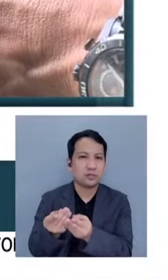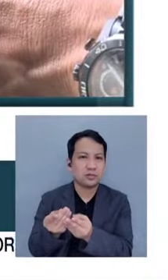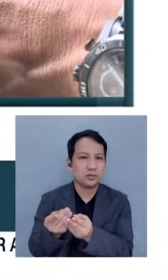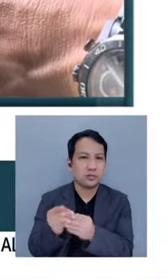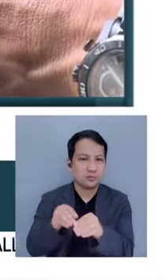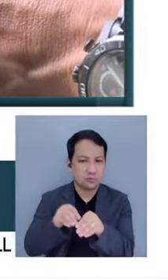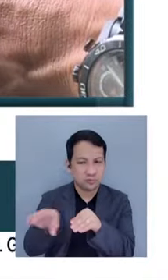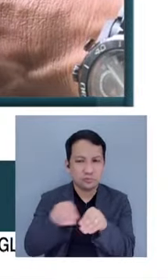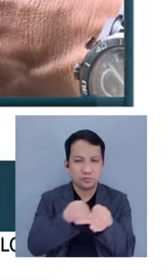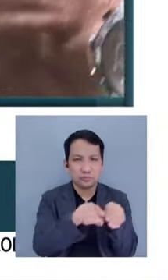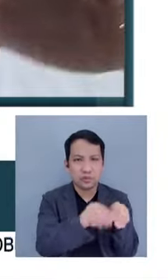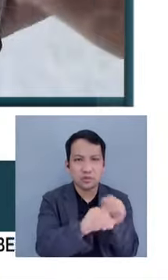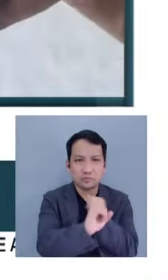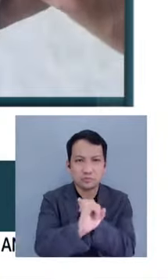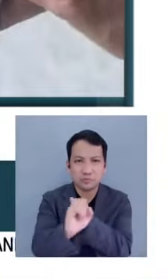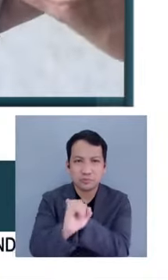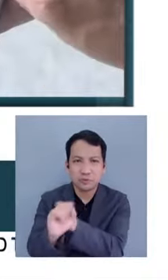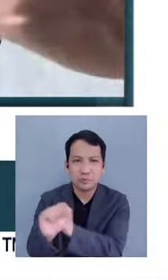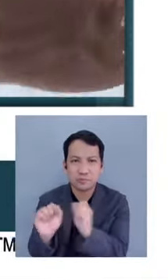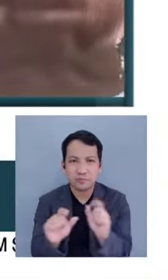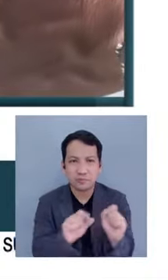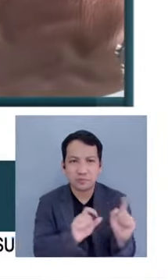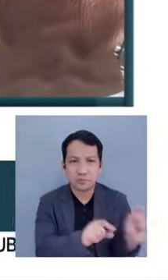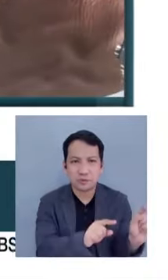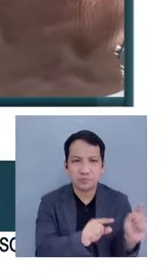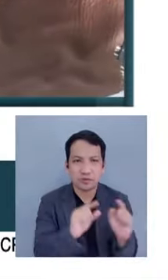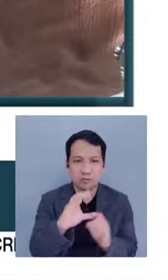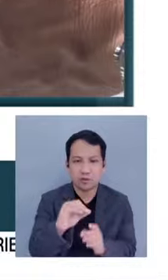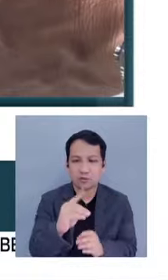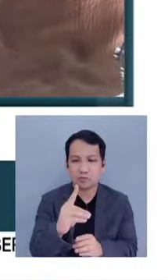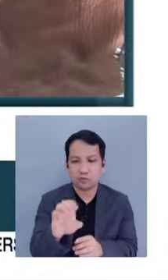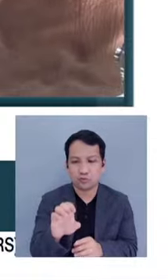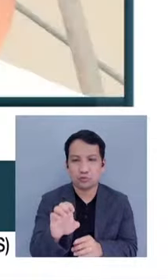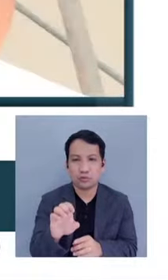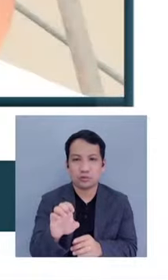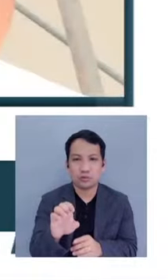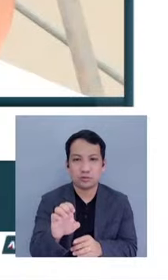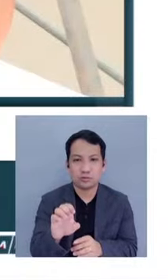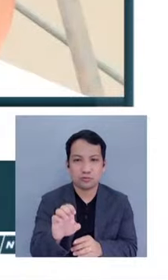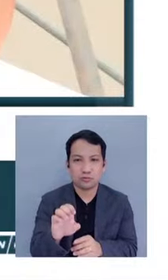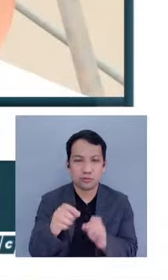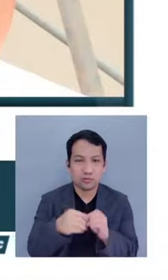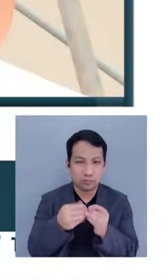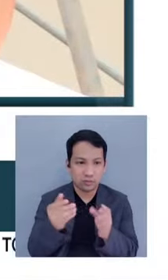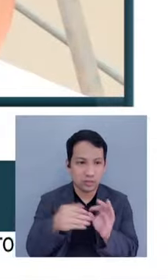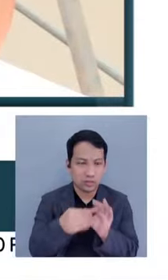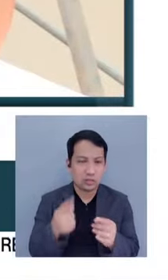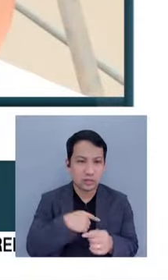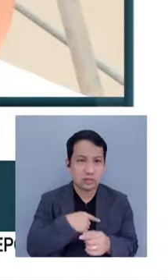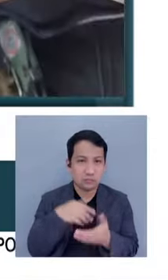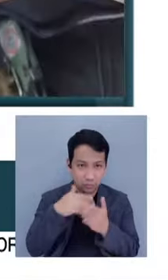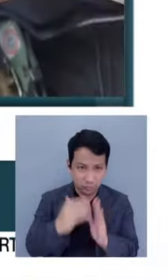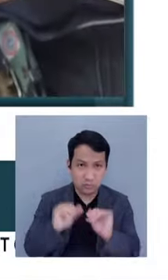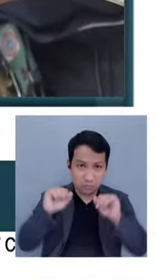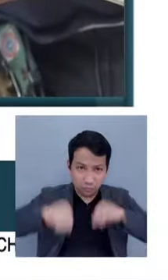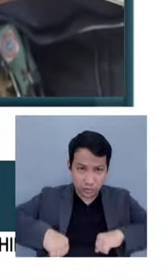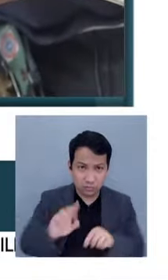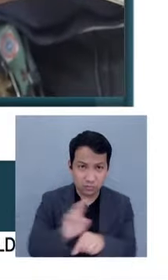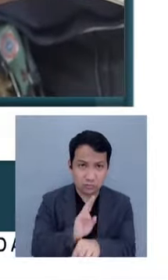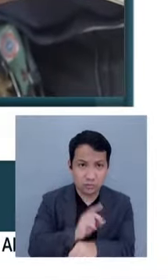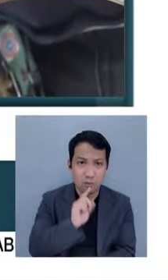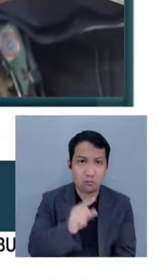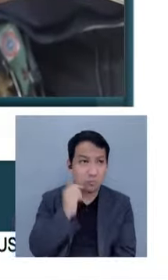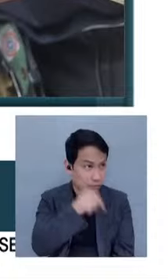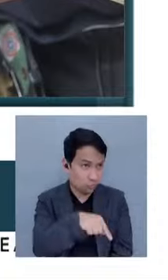it. They sell these pieces of code to those enterprising enough. And even students can use it. We